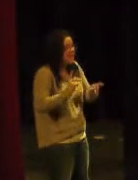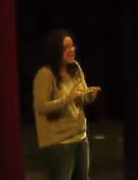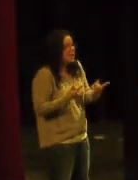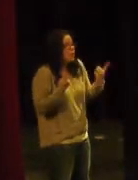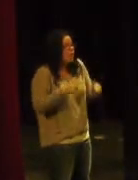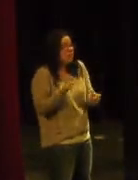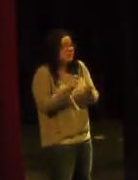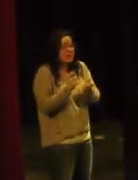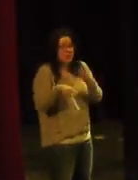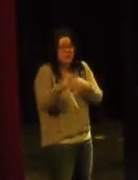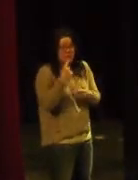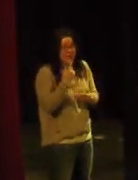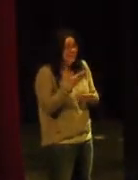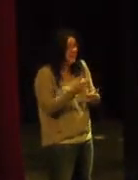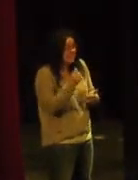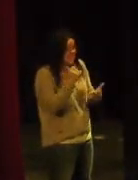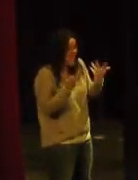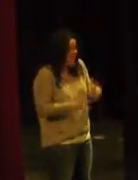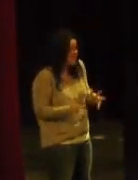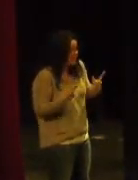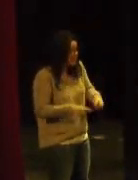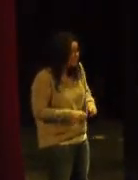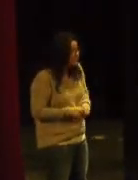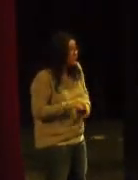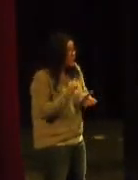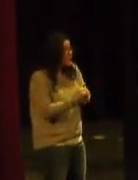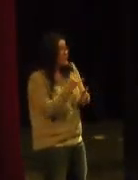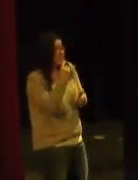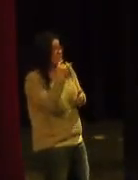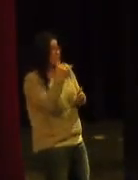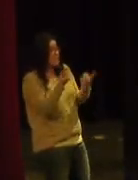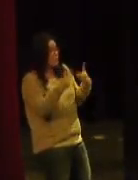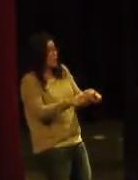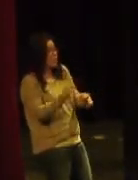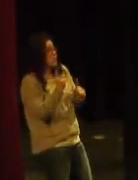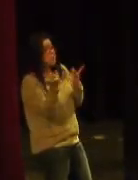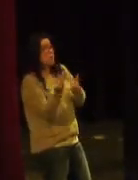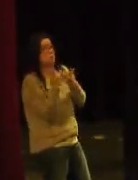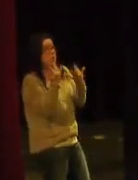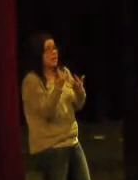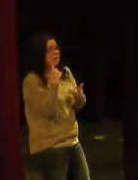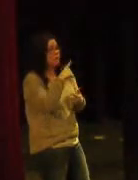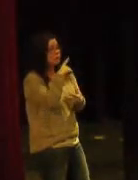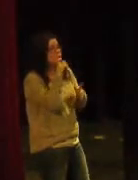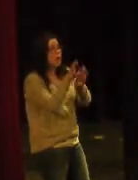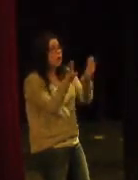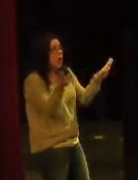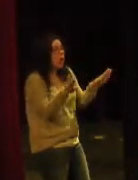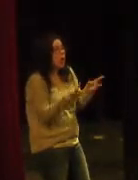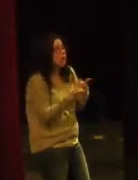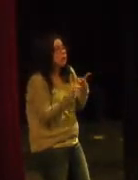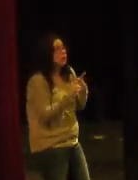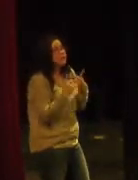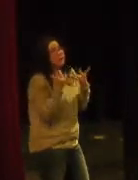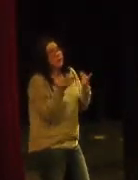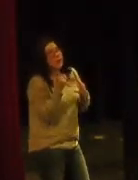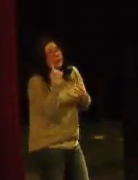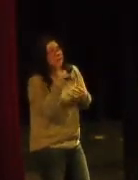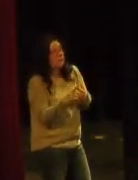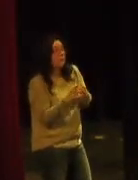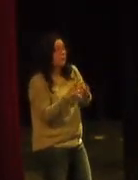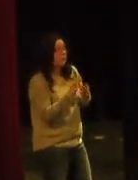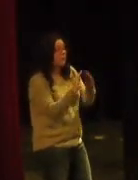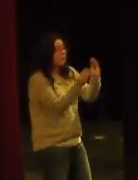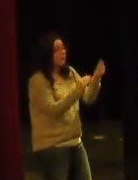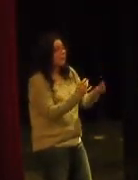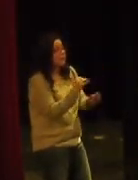exactly what you said. Stuff just didn't get done. And I think that's what would happen. We would be waiting for drywall and